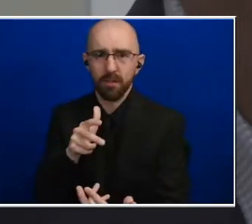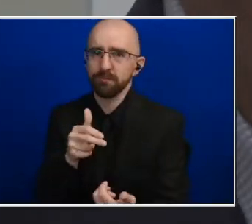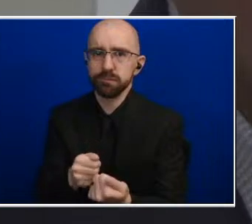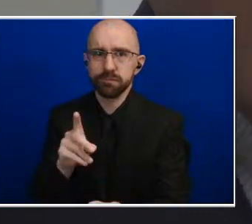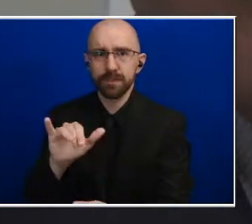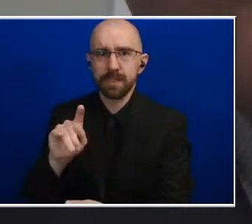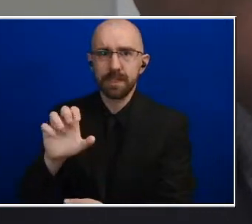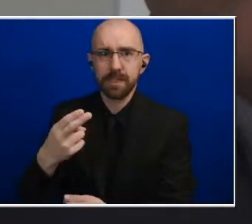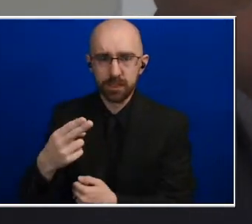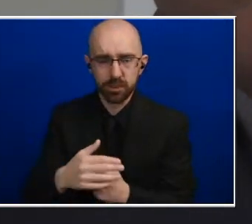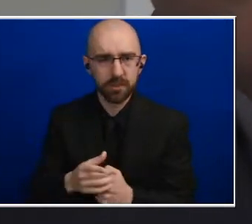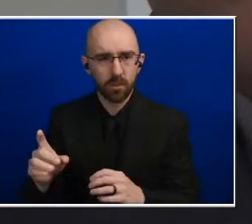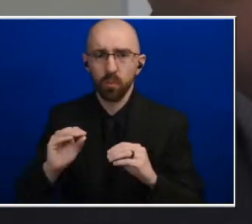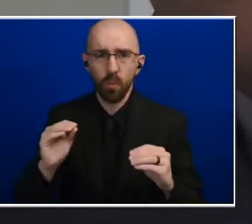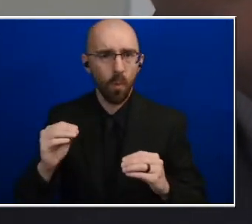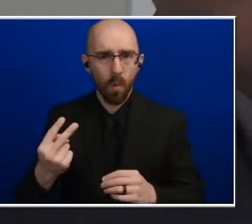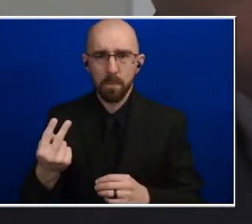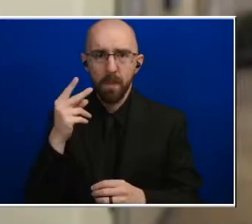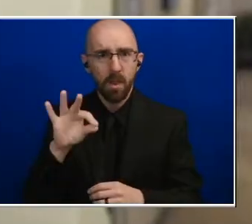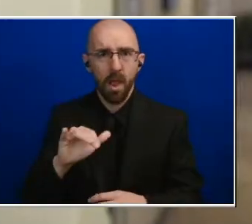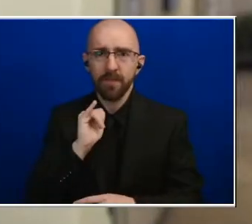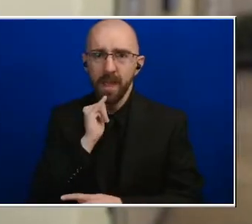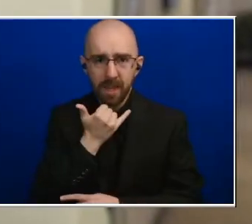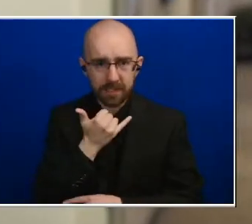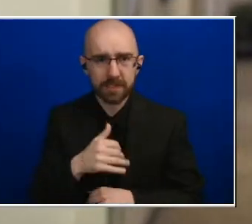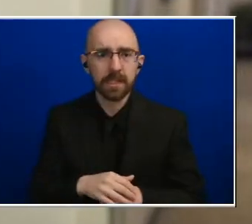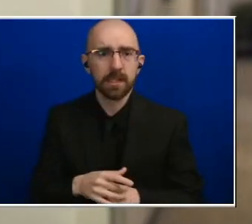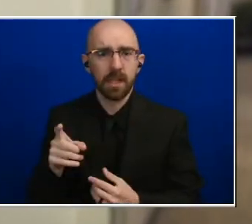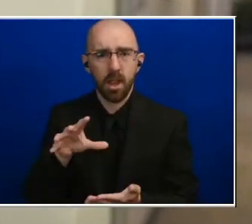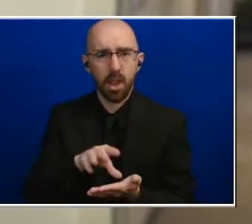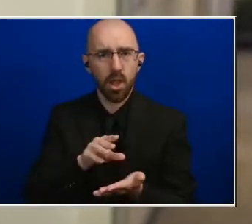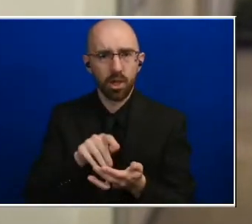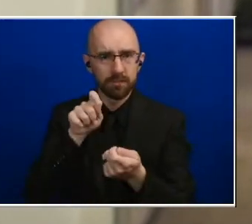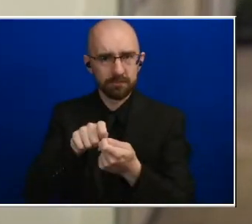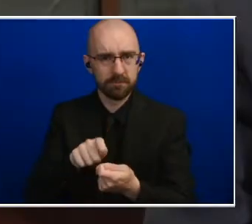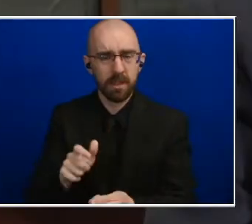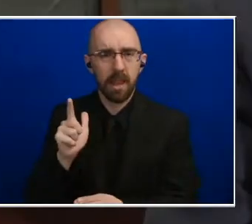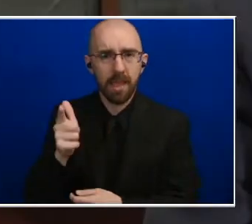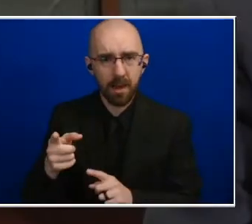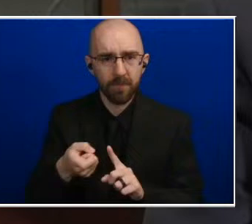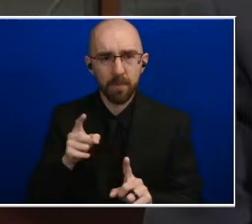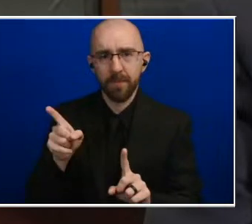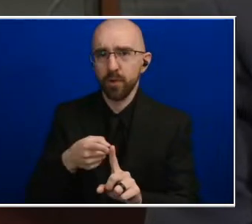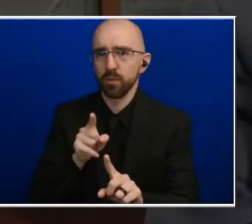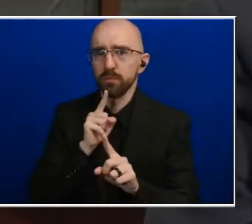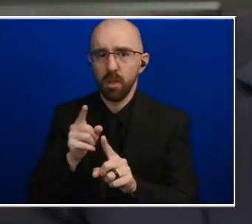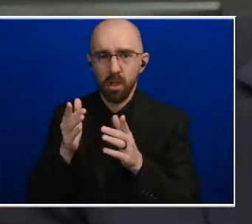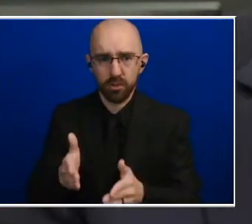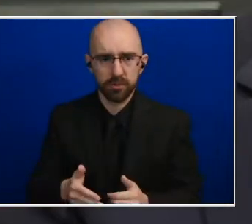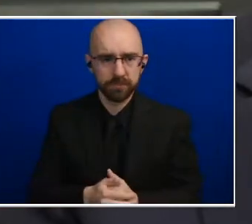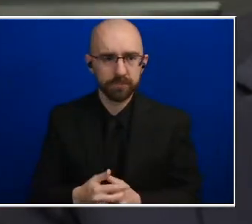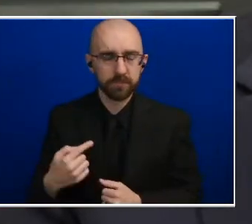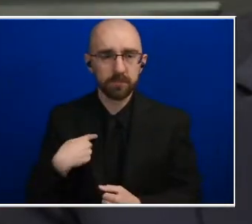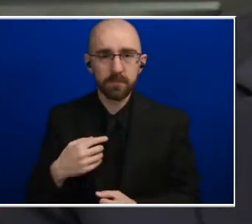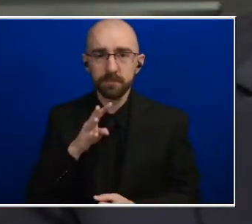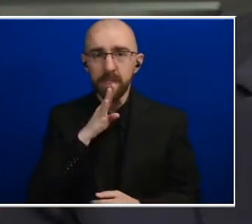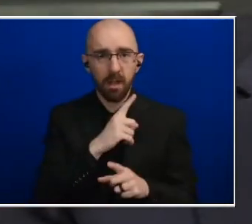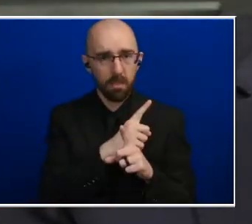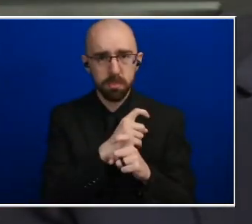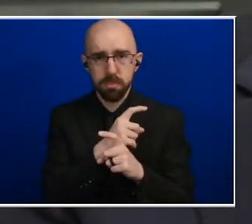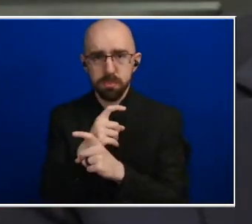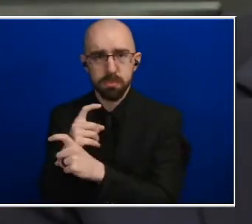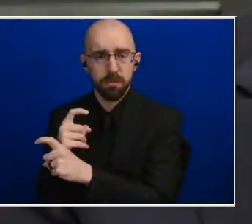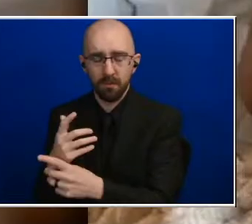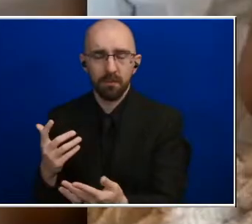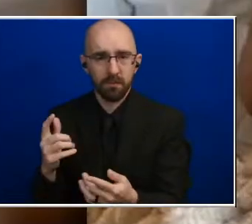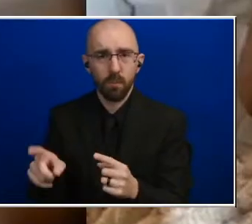no memory of the accident and learned details later from first responders. I was speaking gibberish when he pulled me